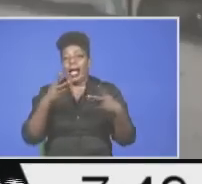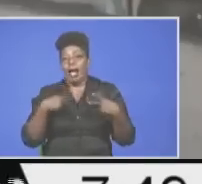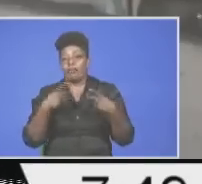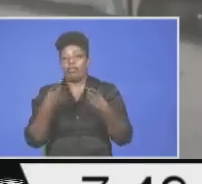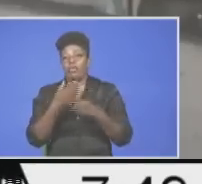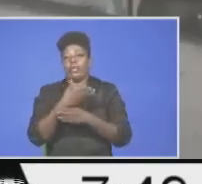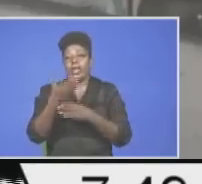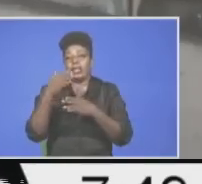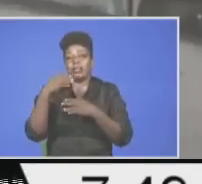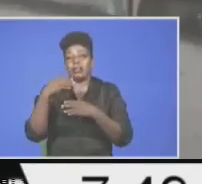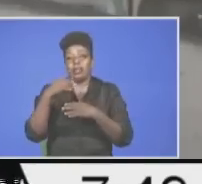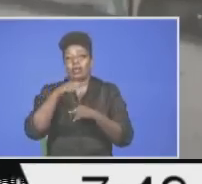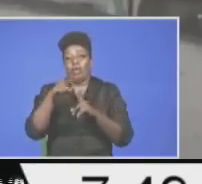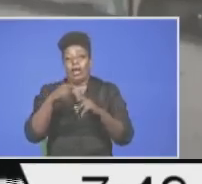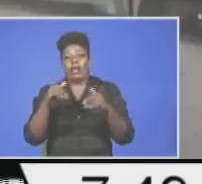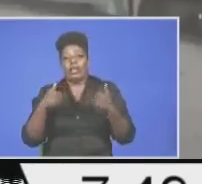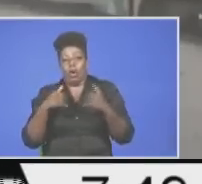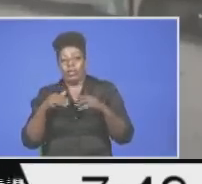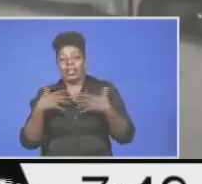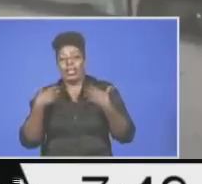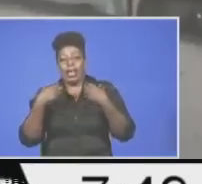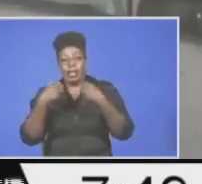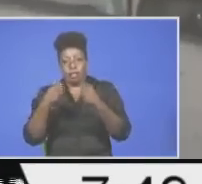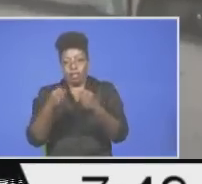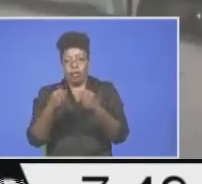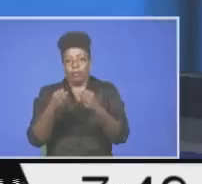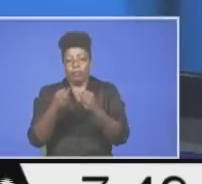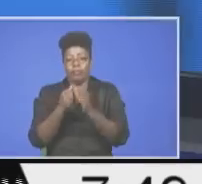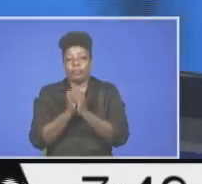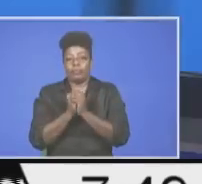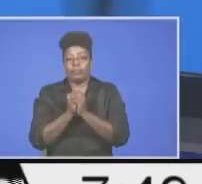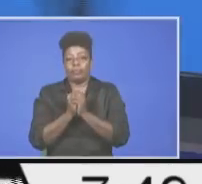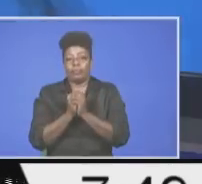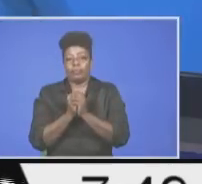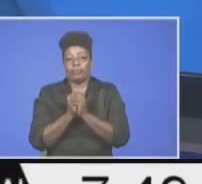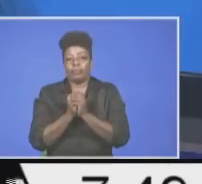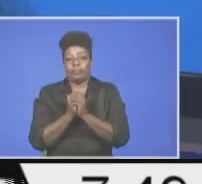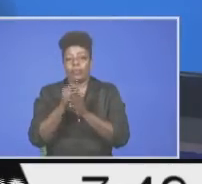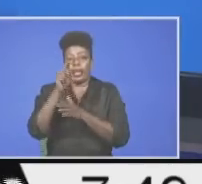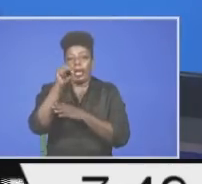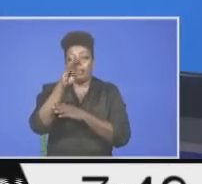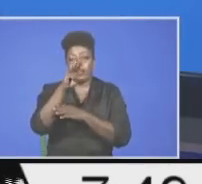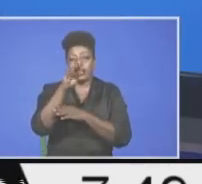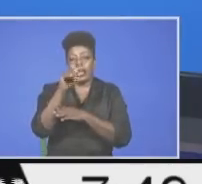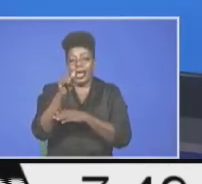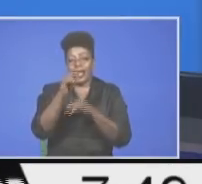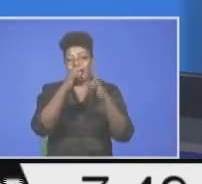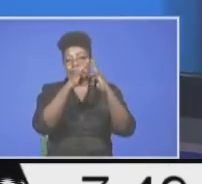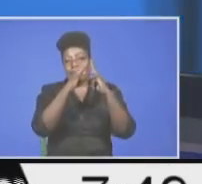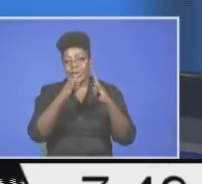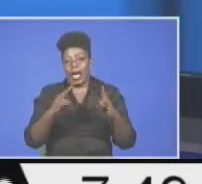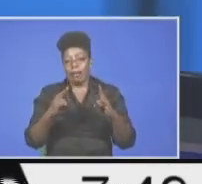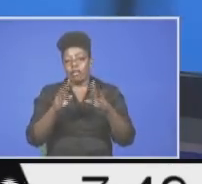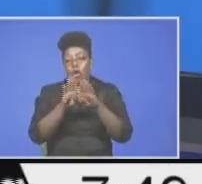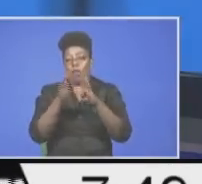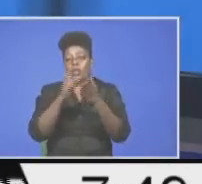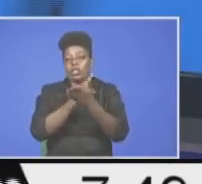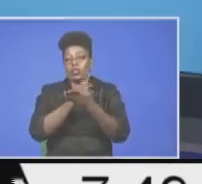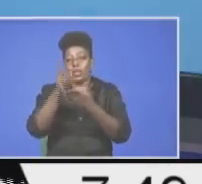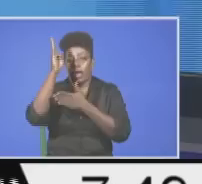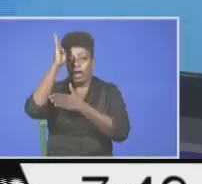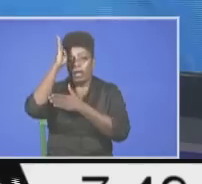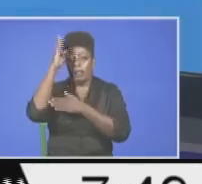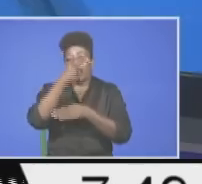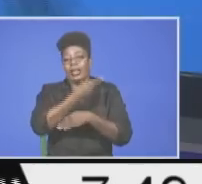things while I'm still young and healthy to be able to accomplish them. NBA training camps open this week. Buddy Hield